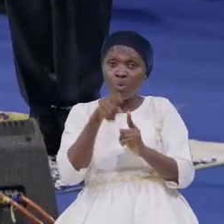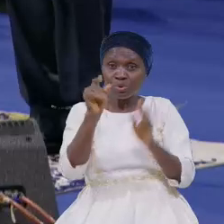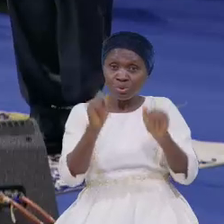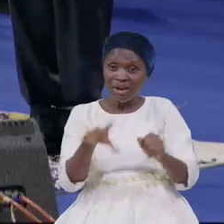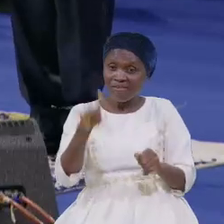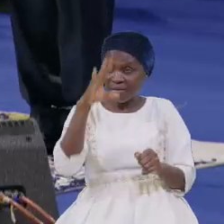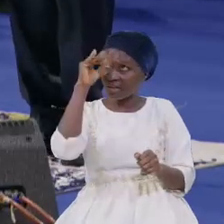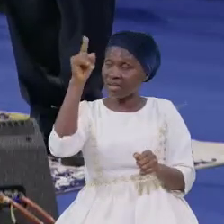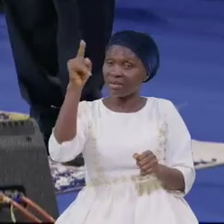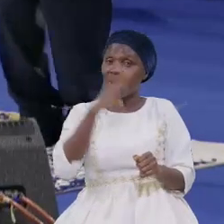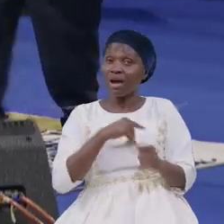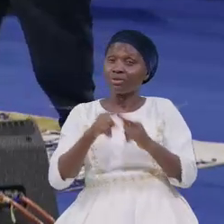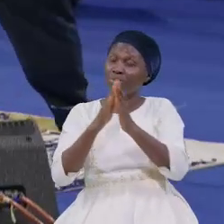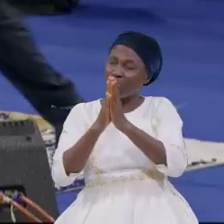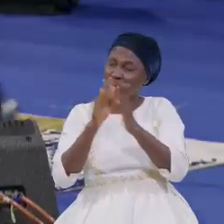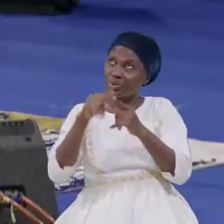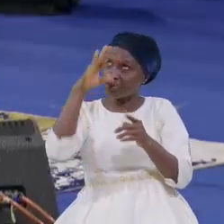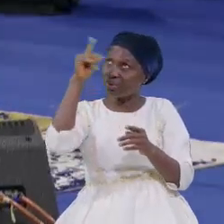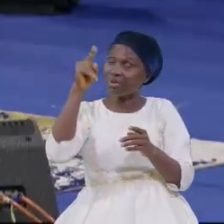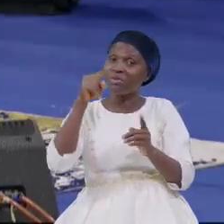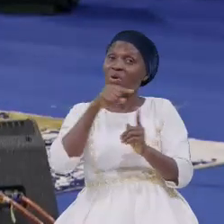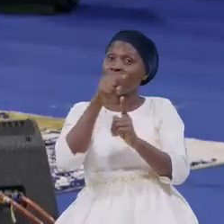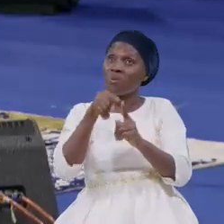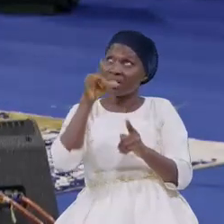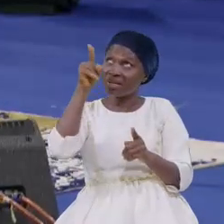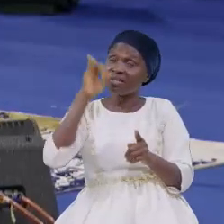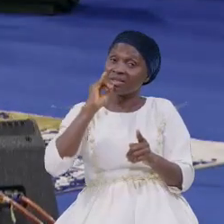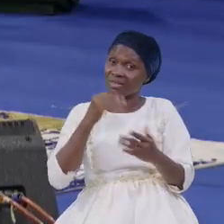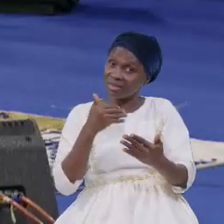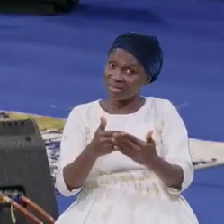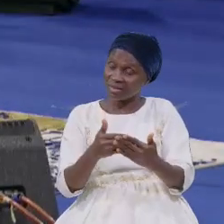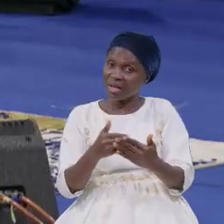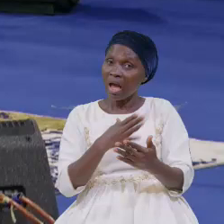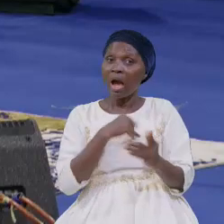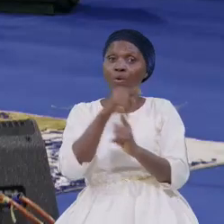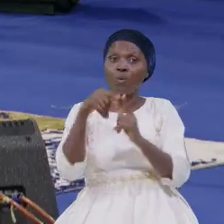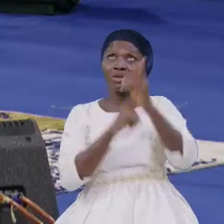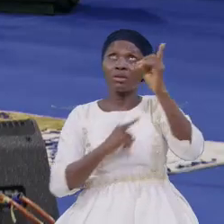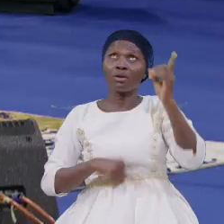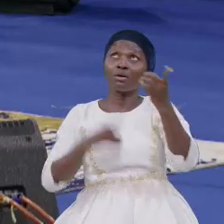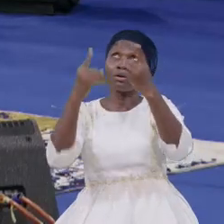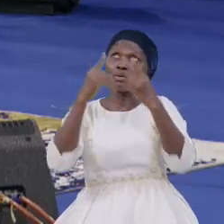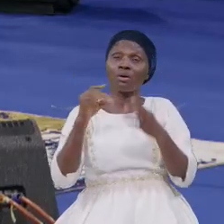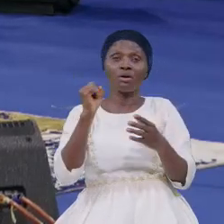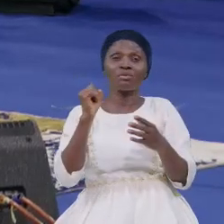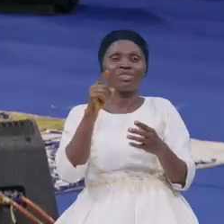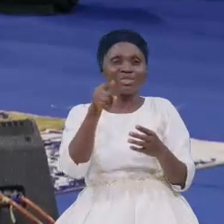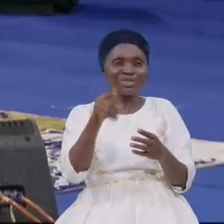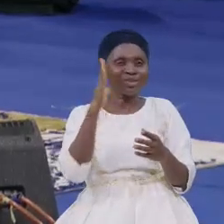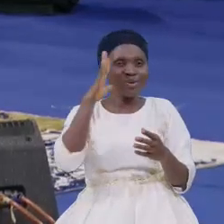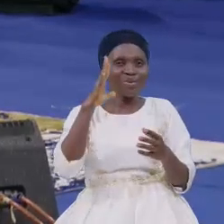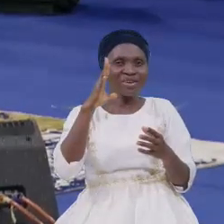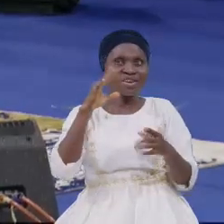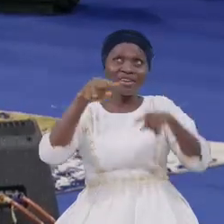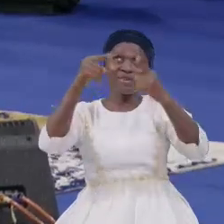while he is near. And when the Lord comes, you'll go with the saints to